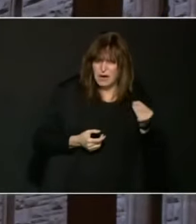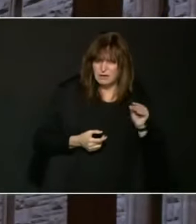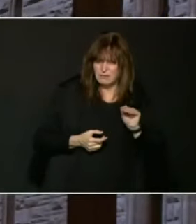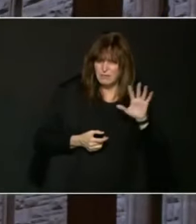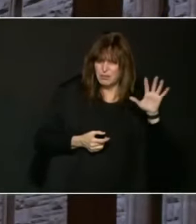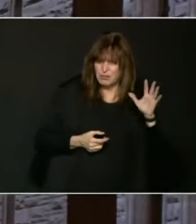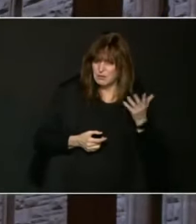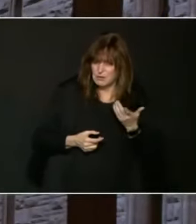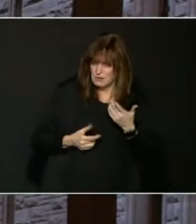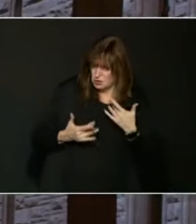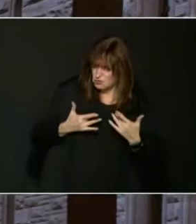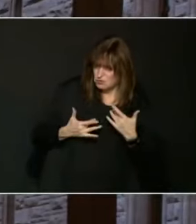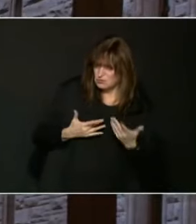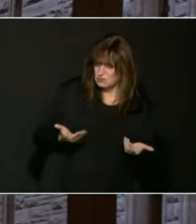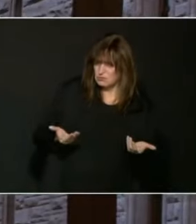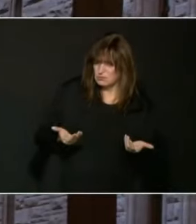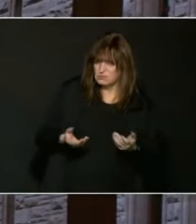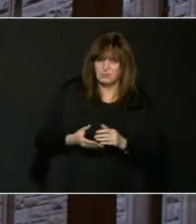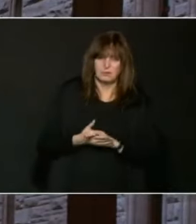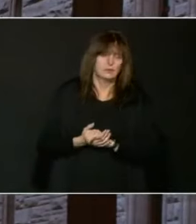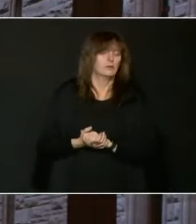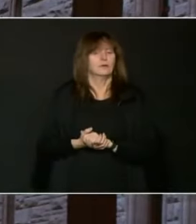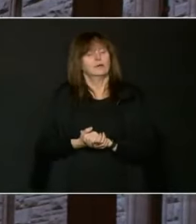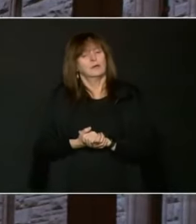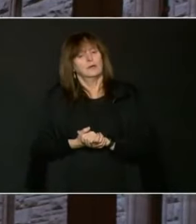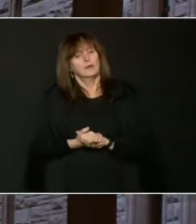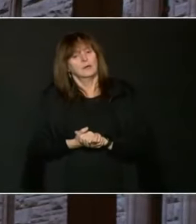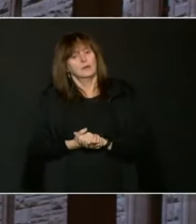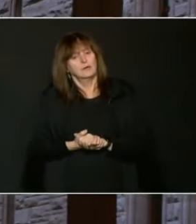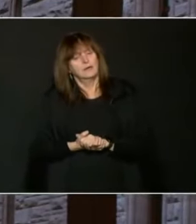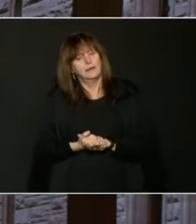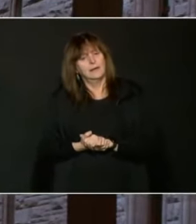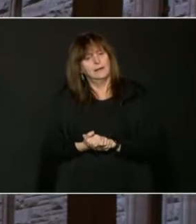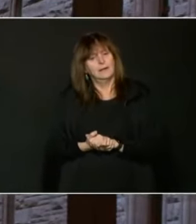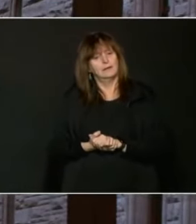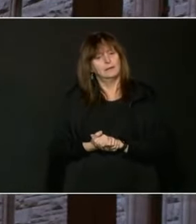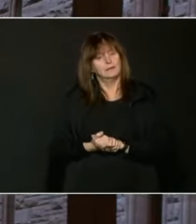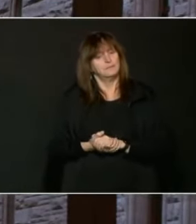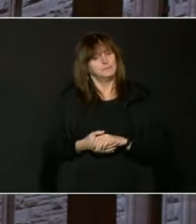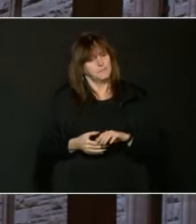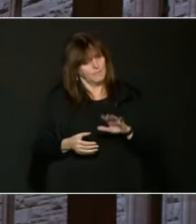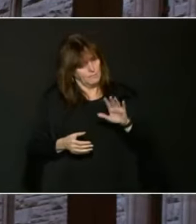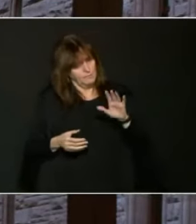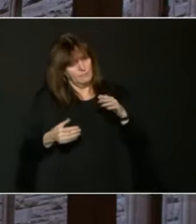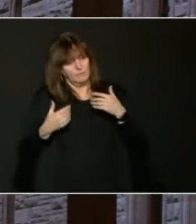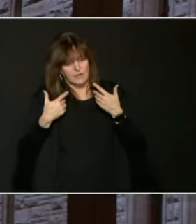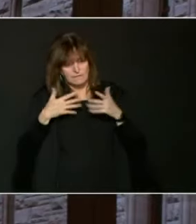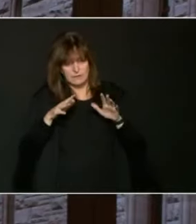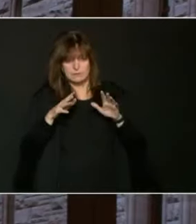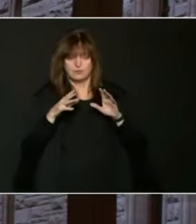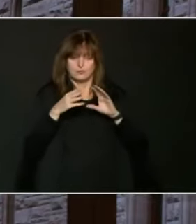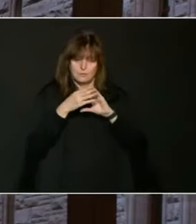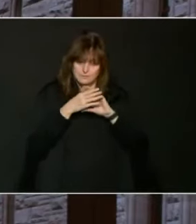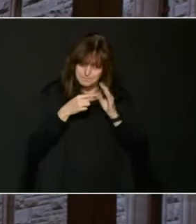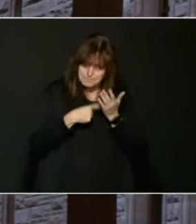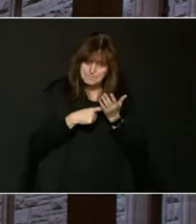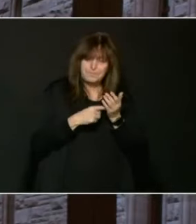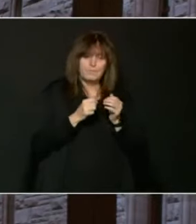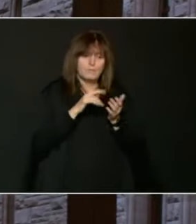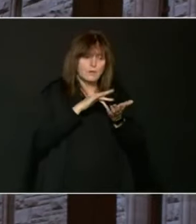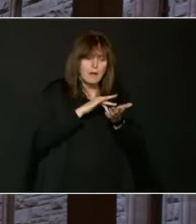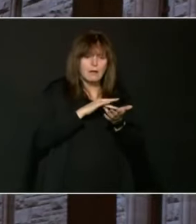So in our discussions with the medical officers of health in Toronto, Peel, and with others around